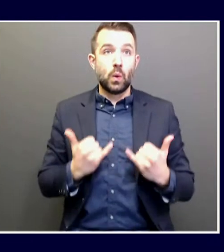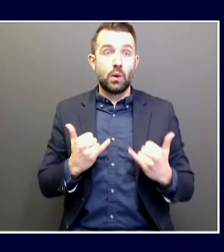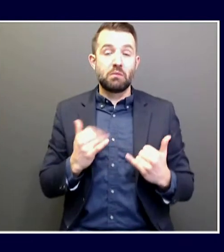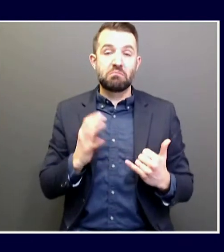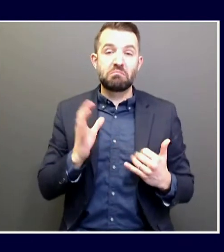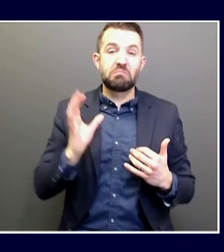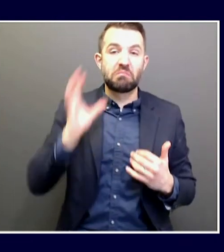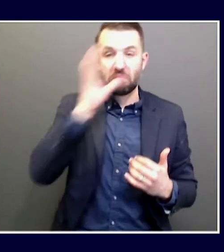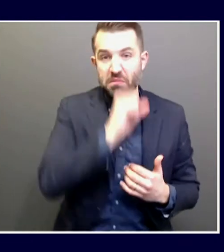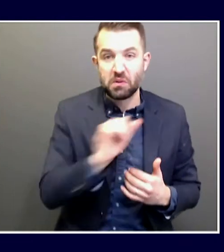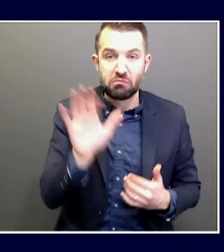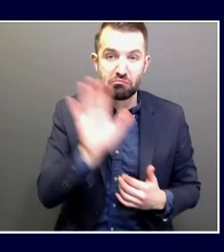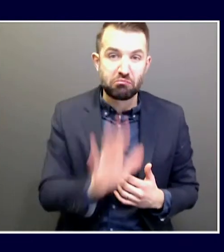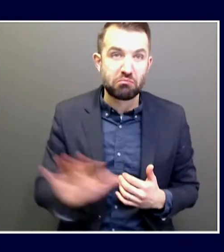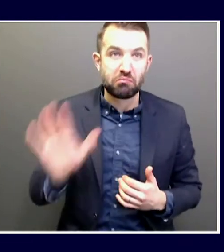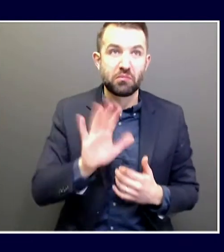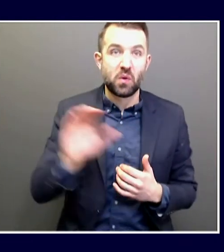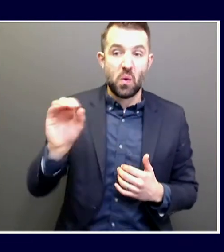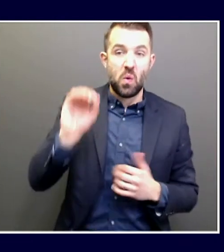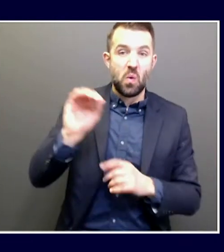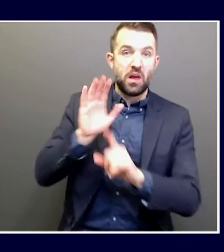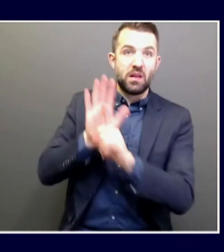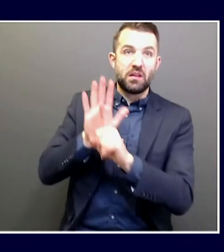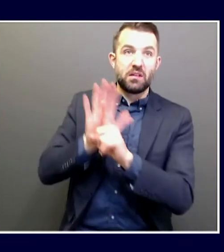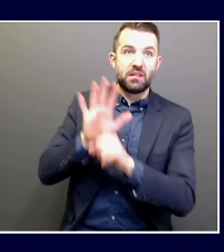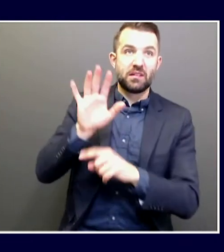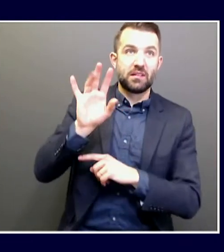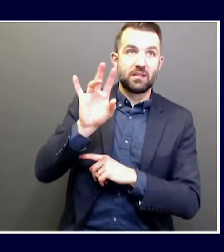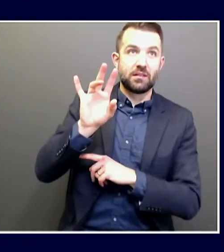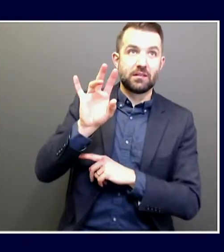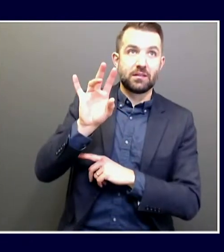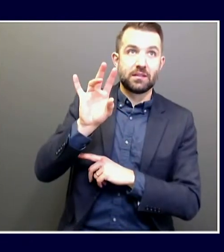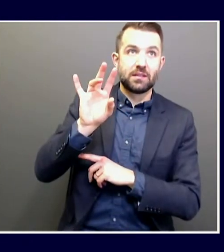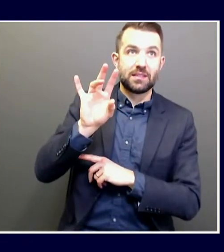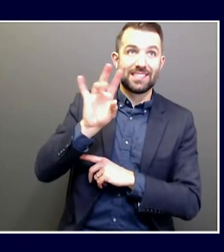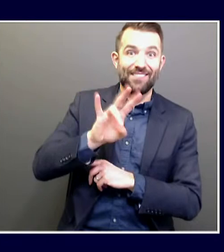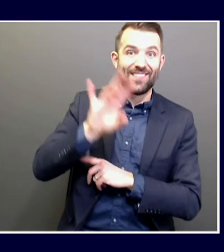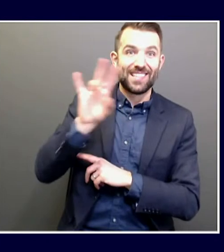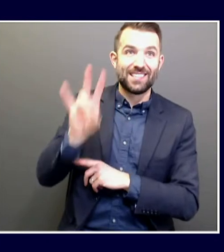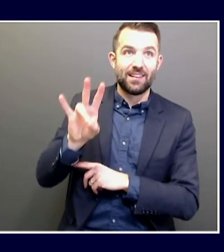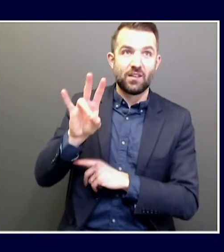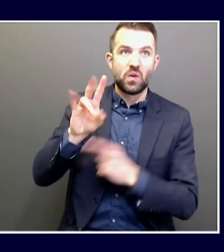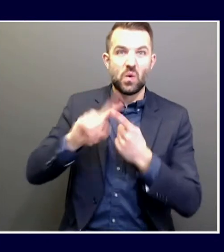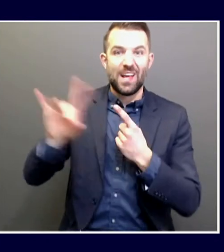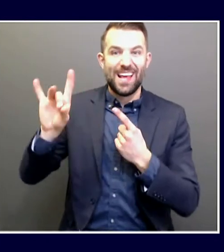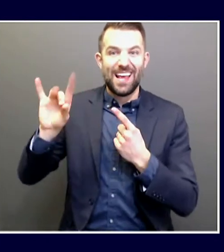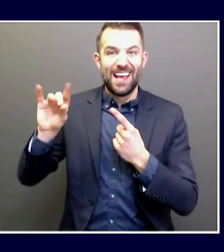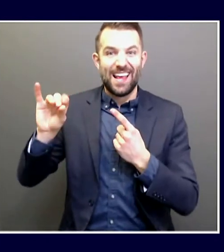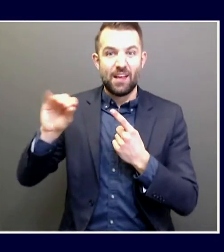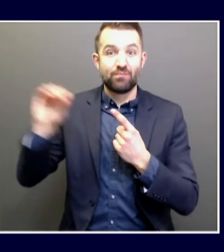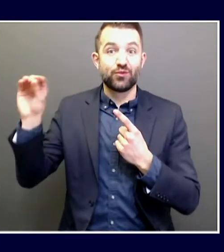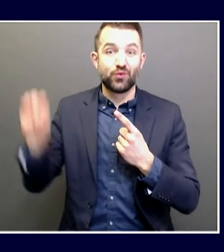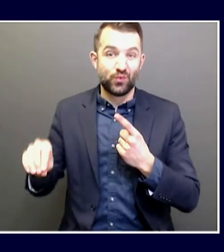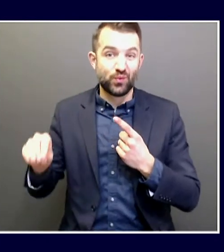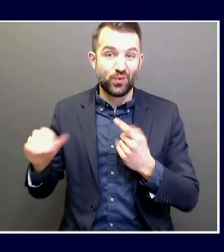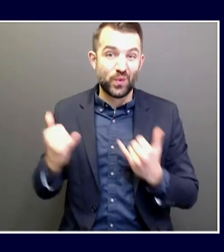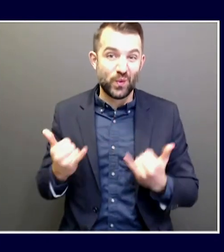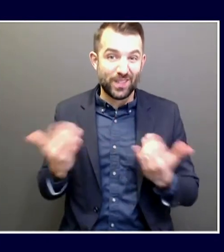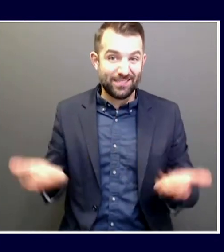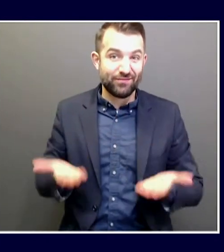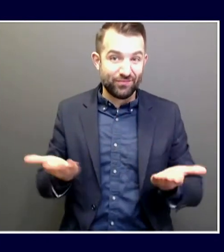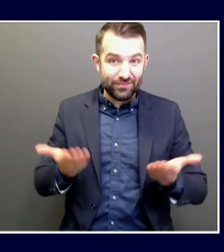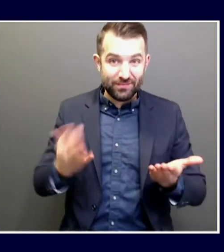for anywhere from 77 to over 80%. One of the pieces of data that we look at are